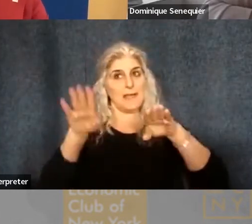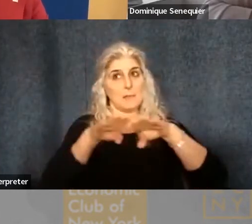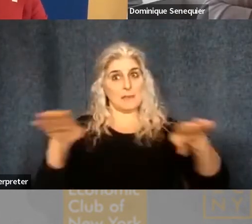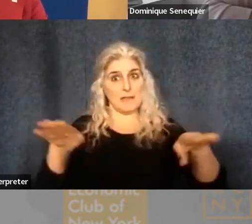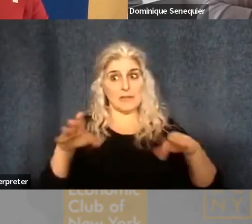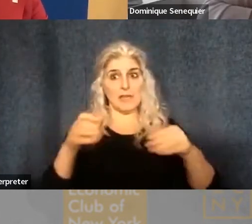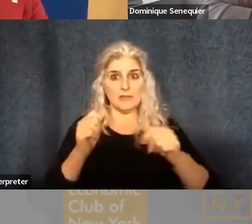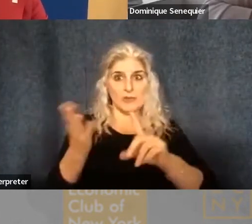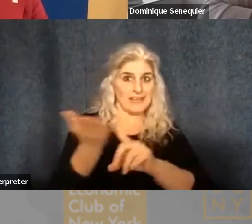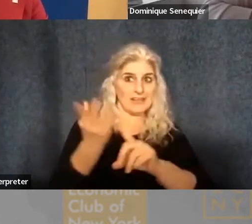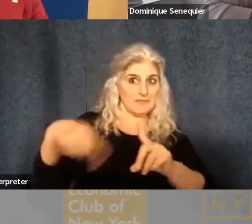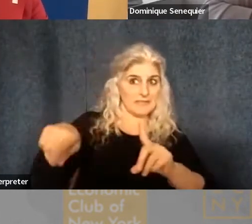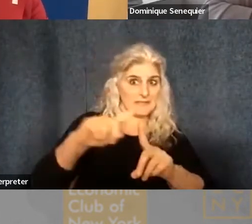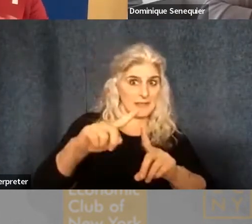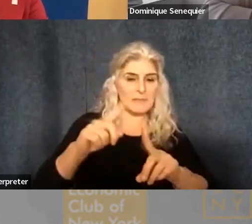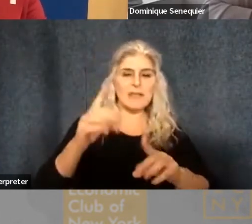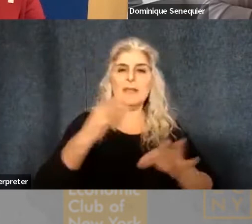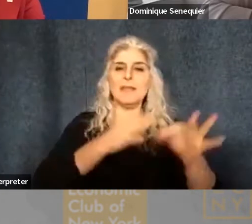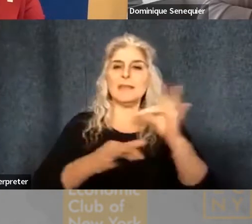them versus